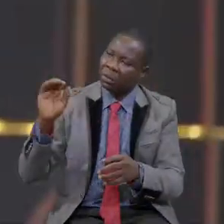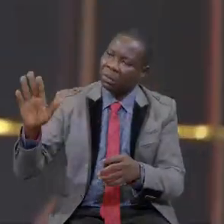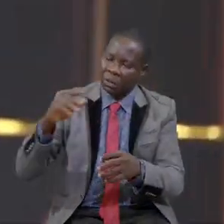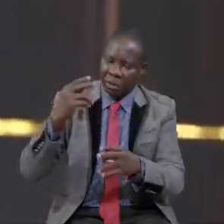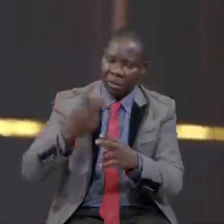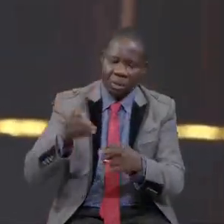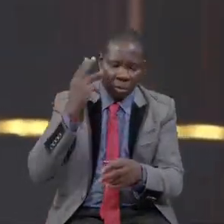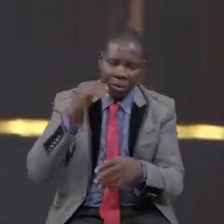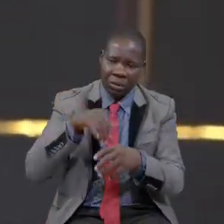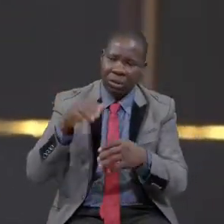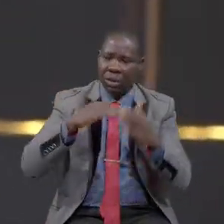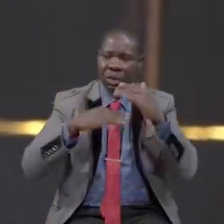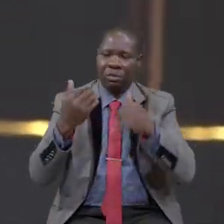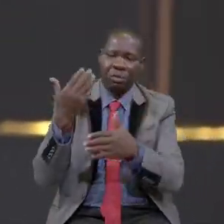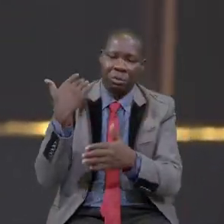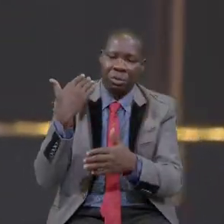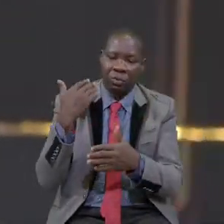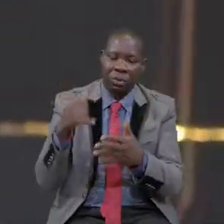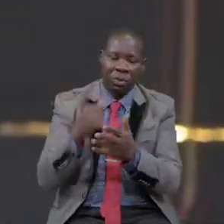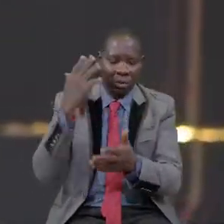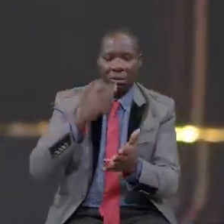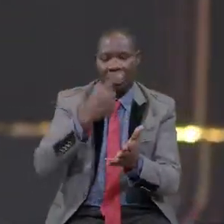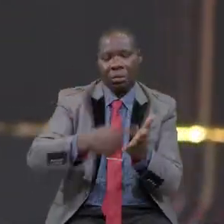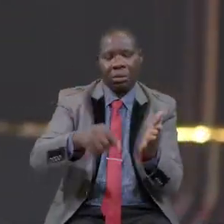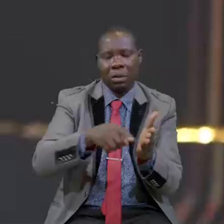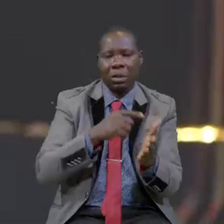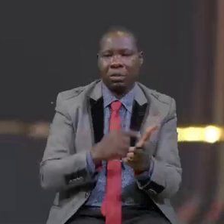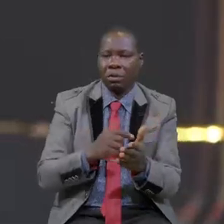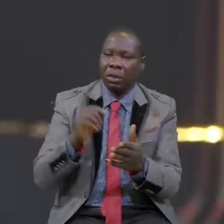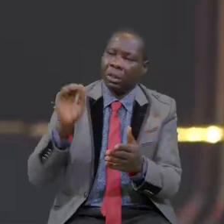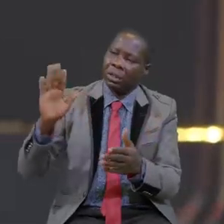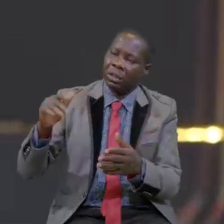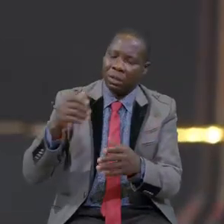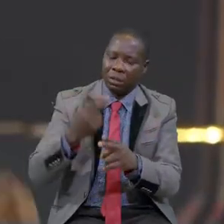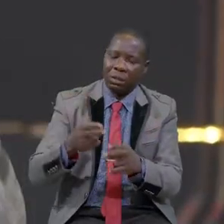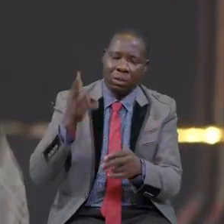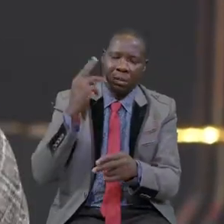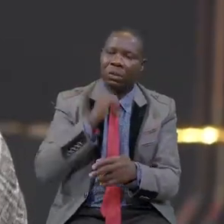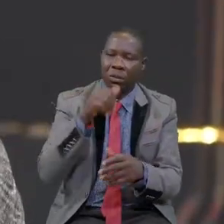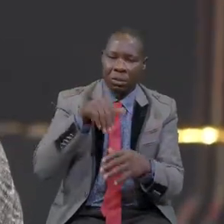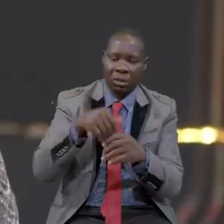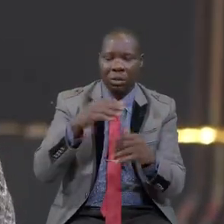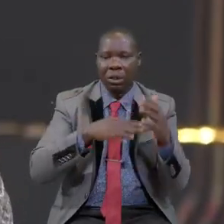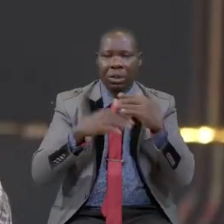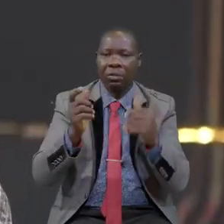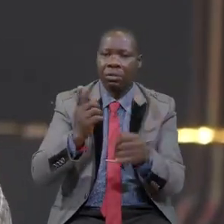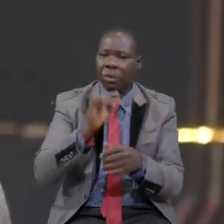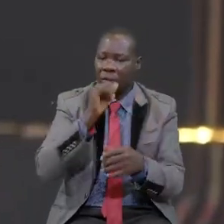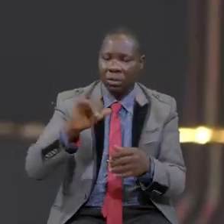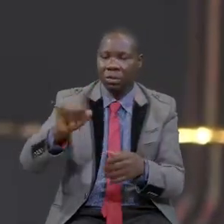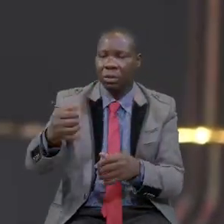out his name was not in heaven where is Judas es scariot